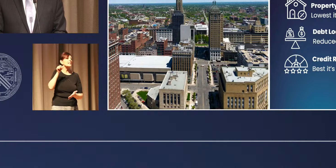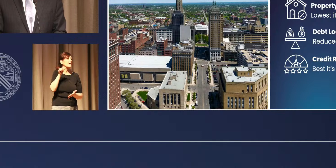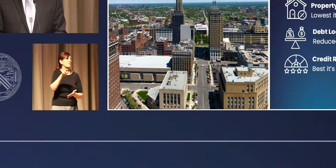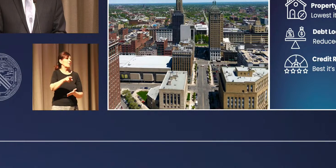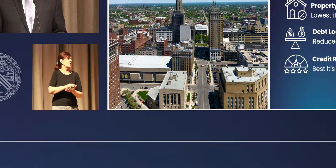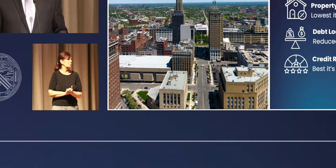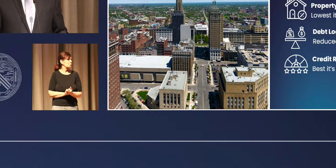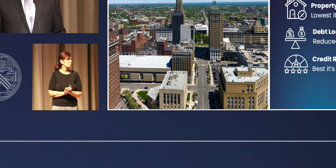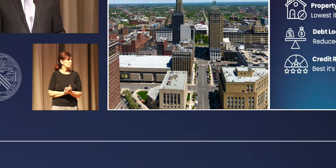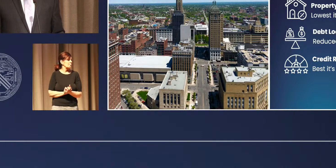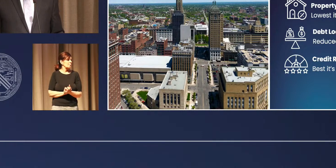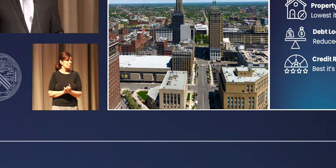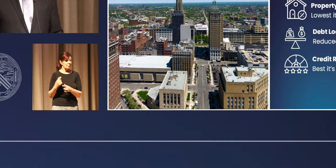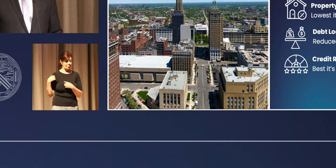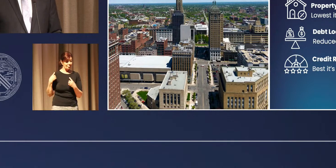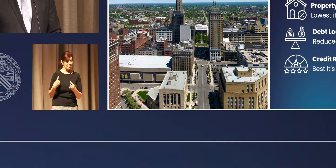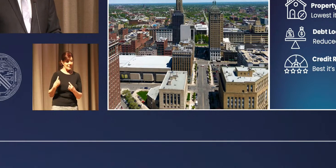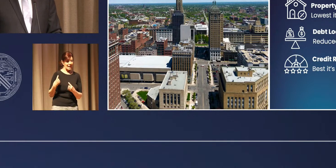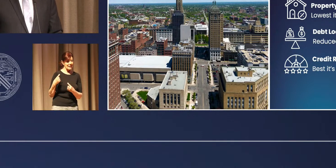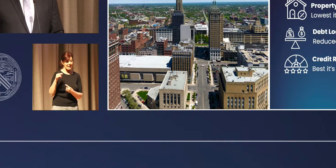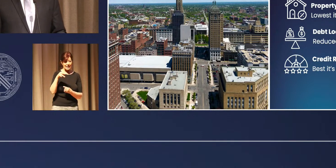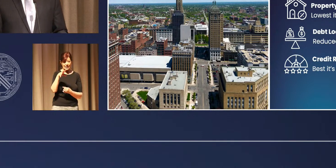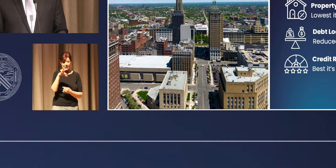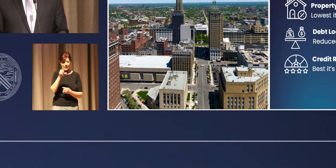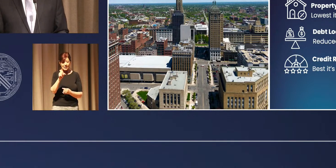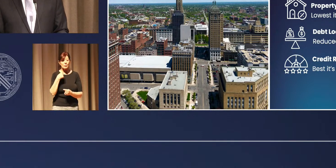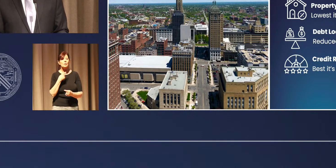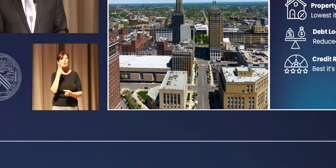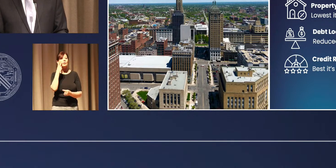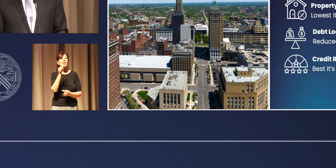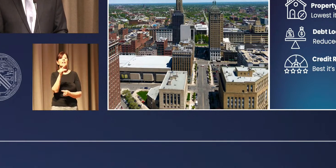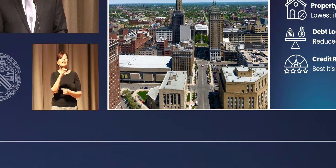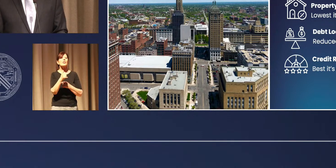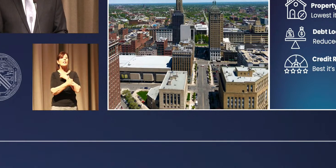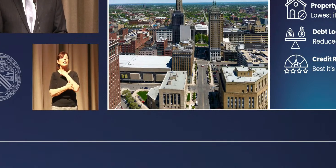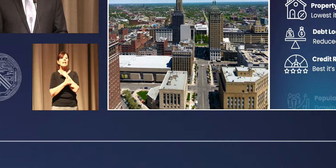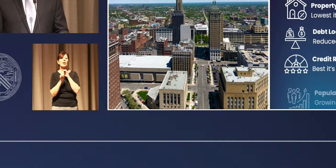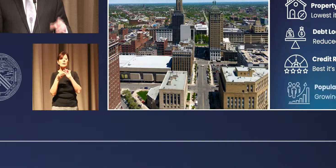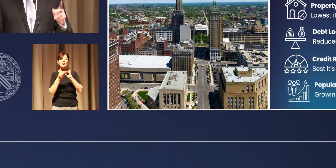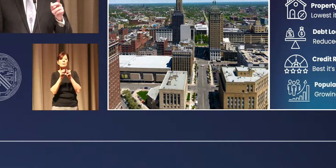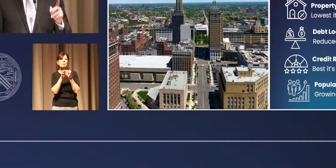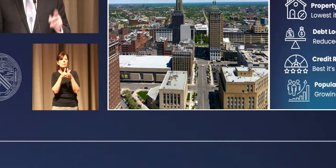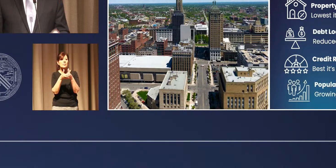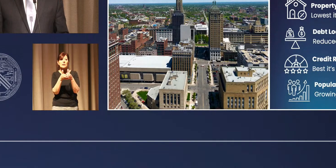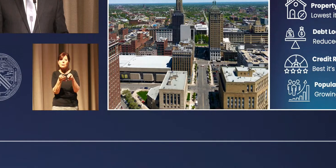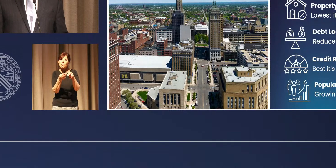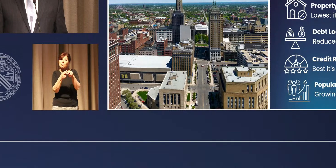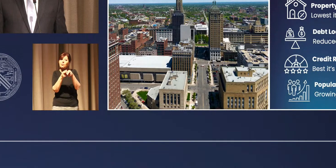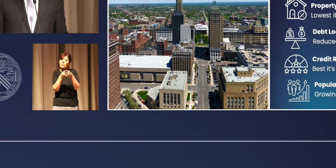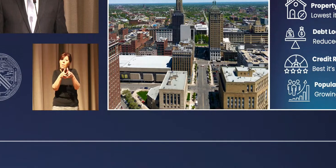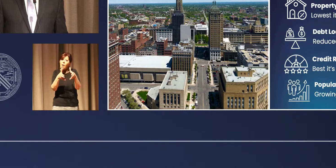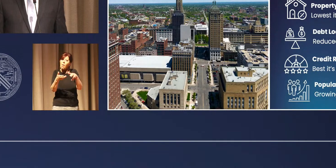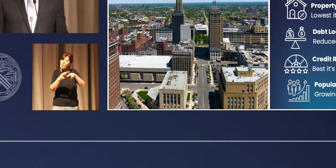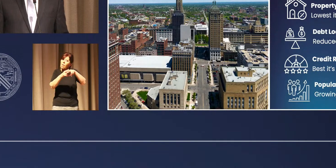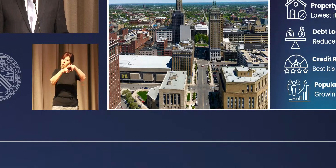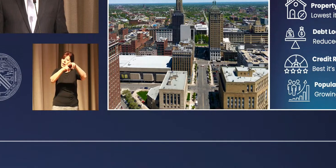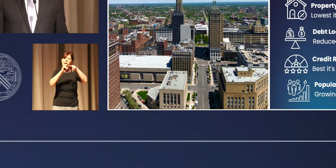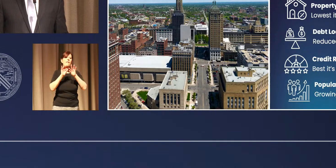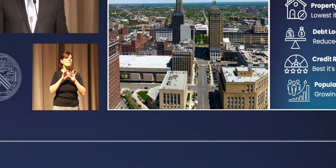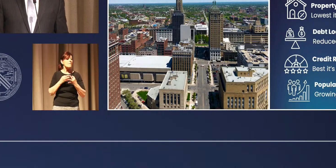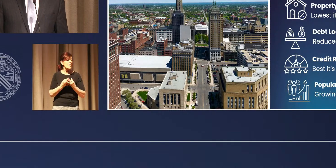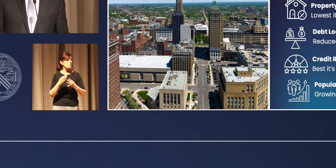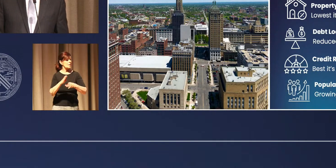been. In the last census, we saw that Erie's county's population is rising, and our family